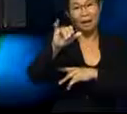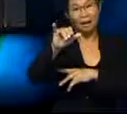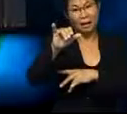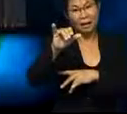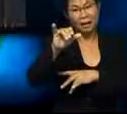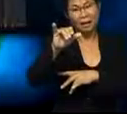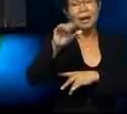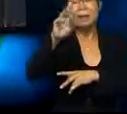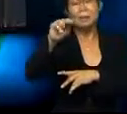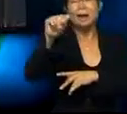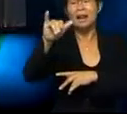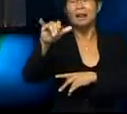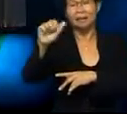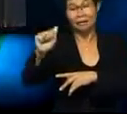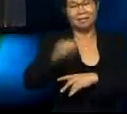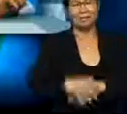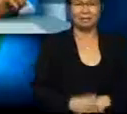M-A-L-A-Y-A, Malaya.